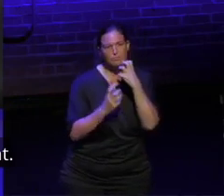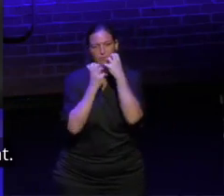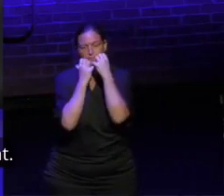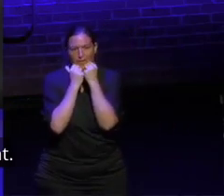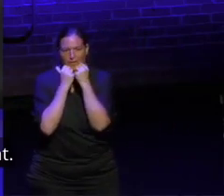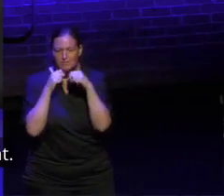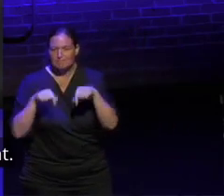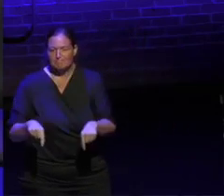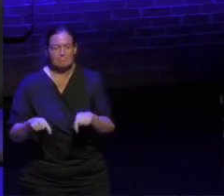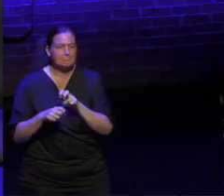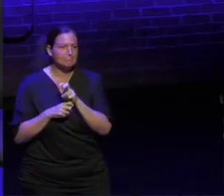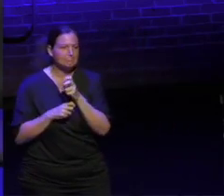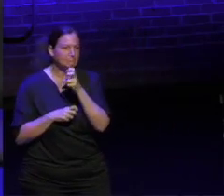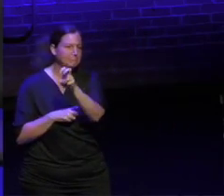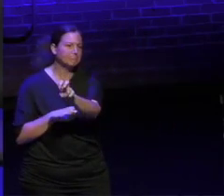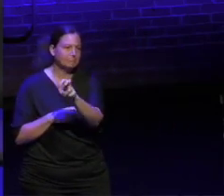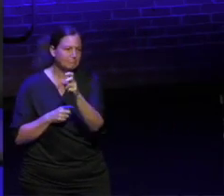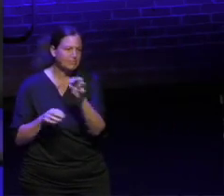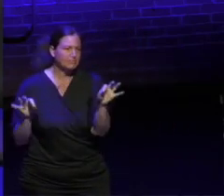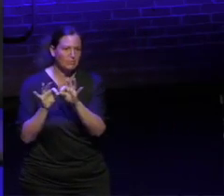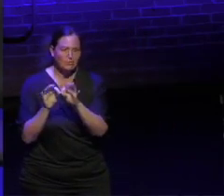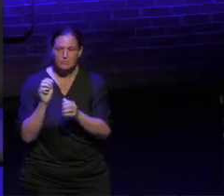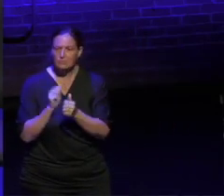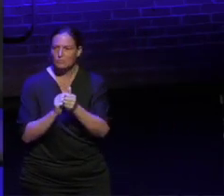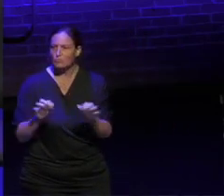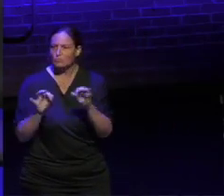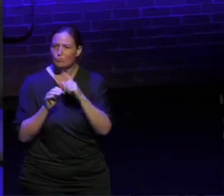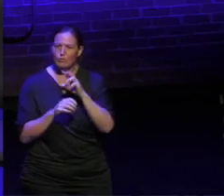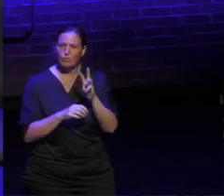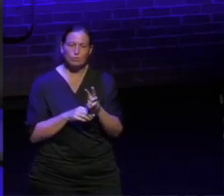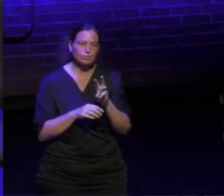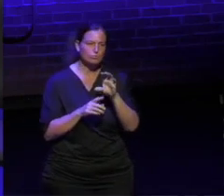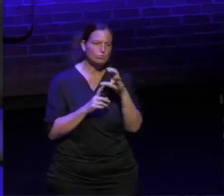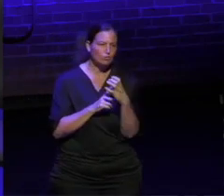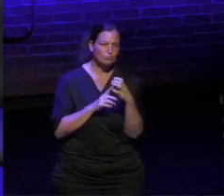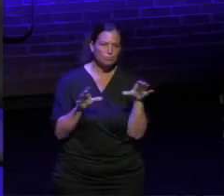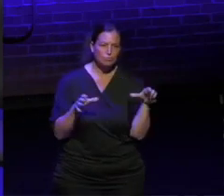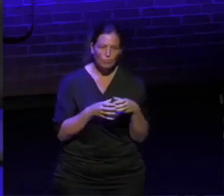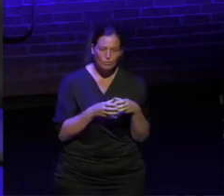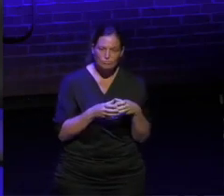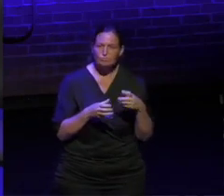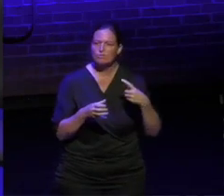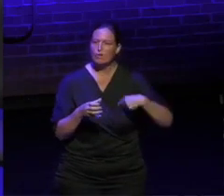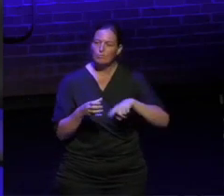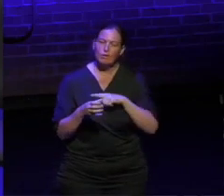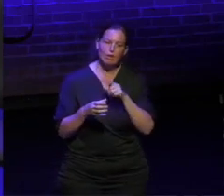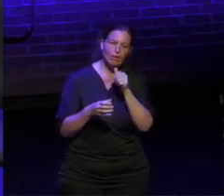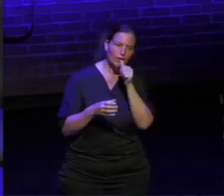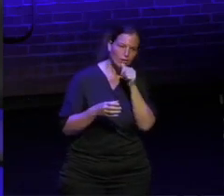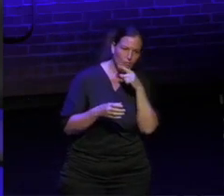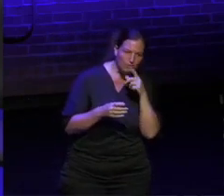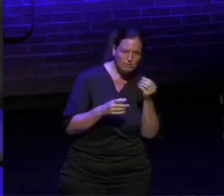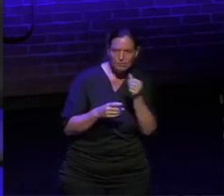arts remains paramount. For those of you unfamiliar with the Worcester Cultural Coalition, we are a public-private partnership